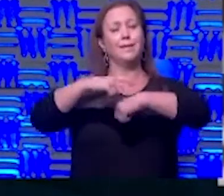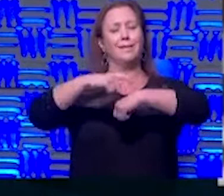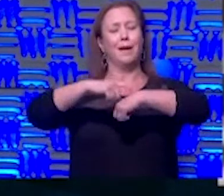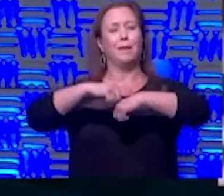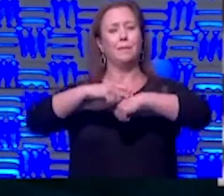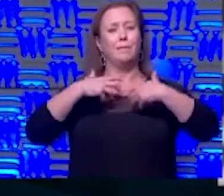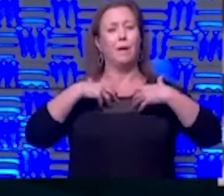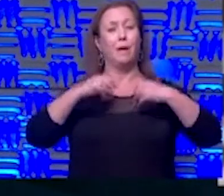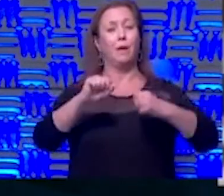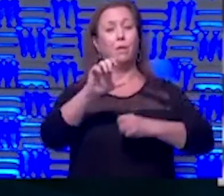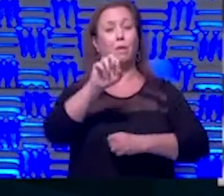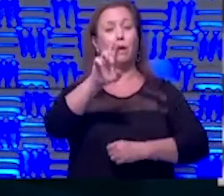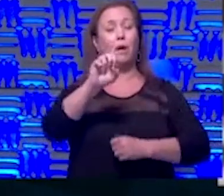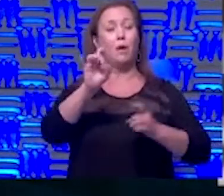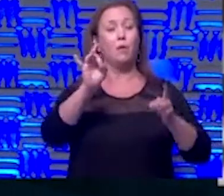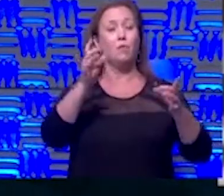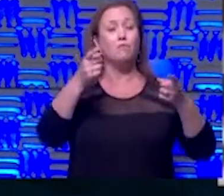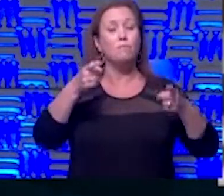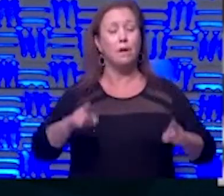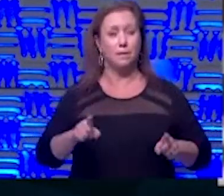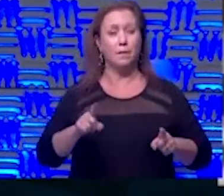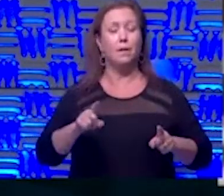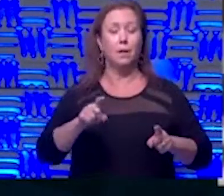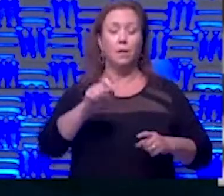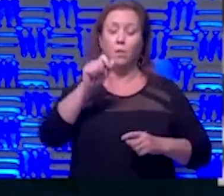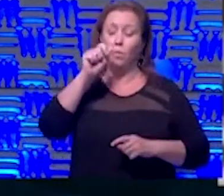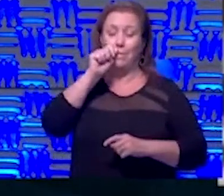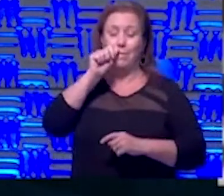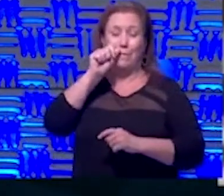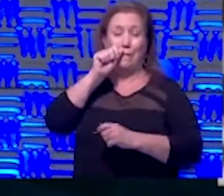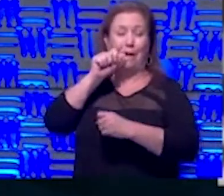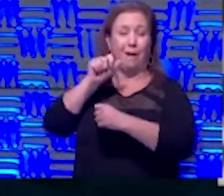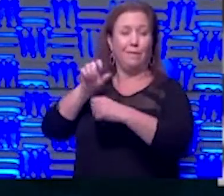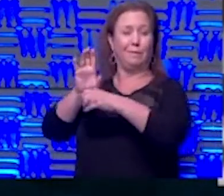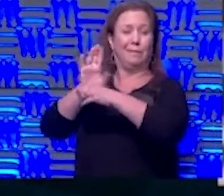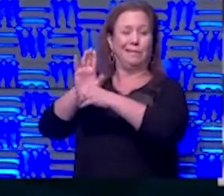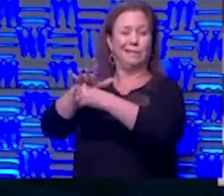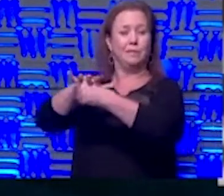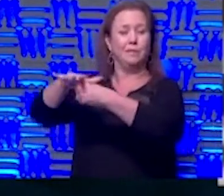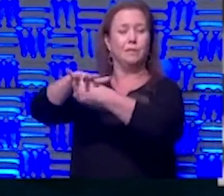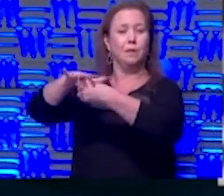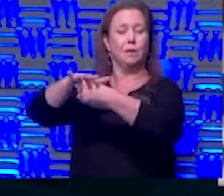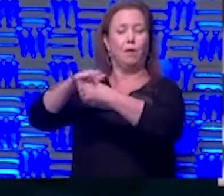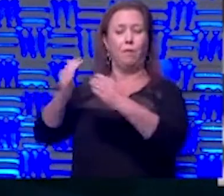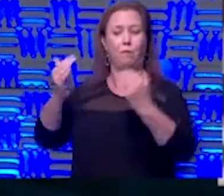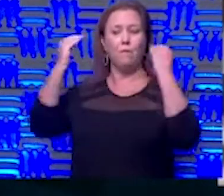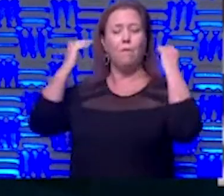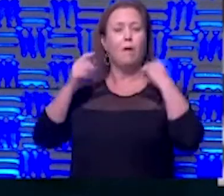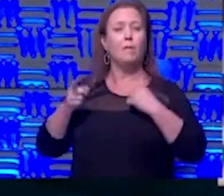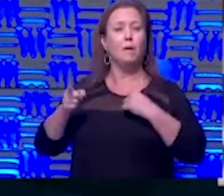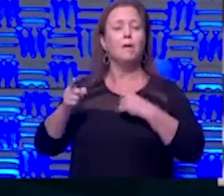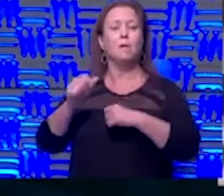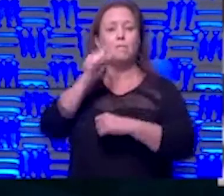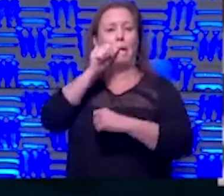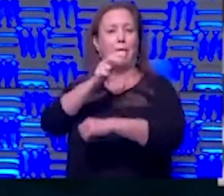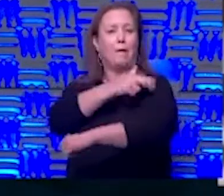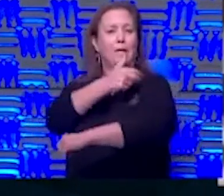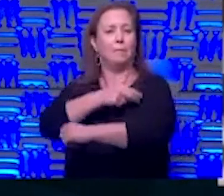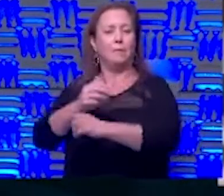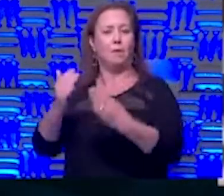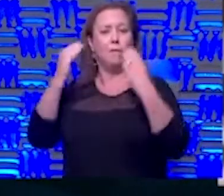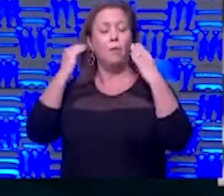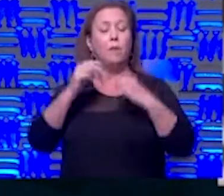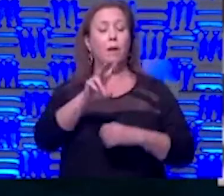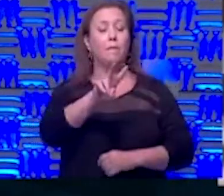healthcare crisis, when perhaps the private sector, other assets are overwhelmed, the Department of Veterans Affairs